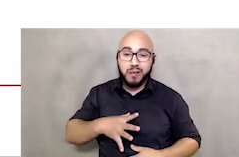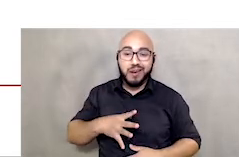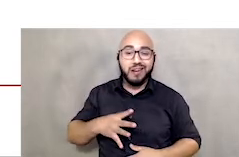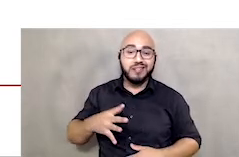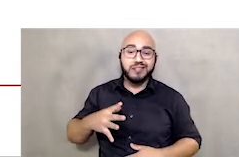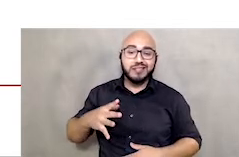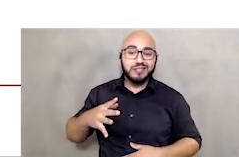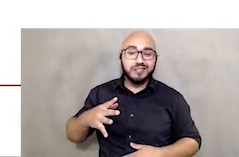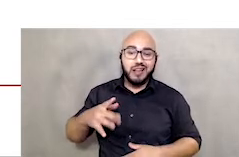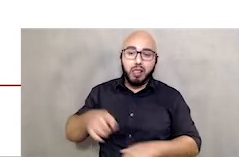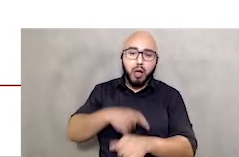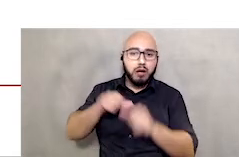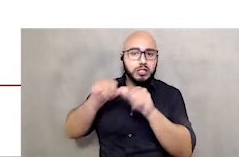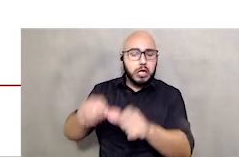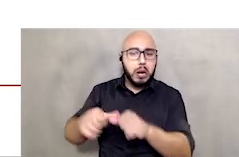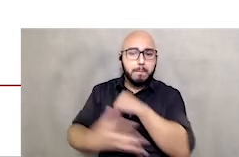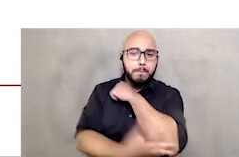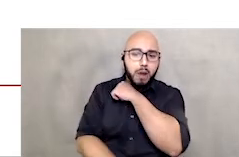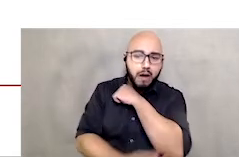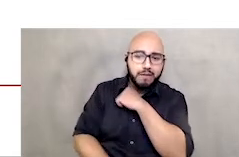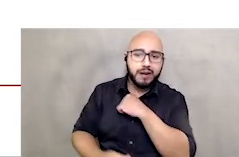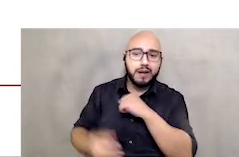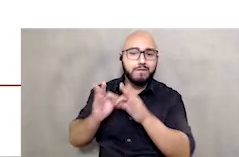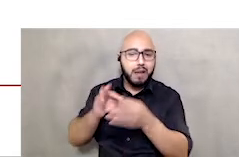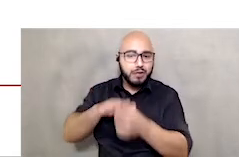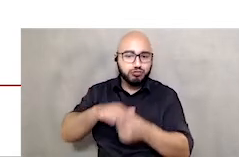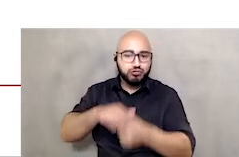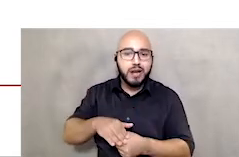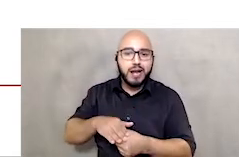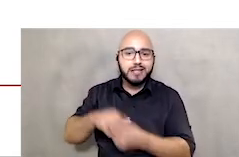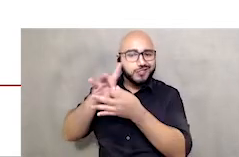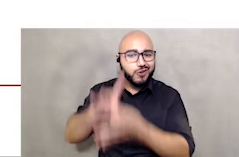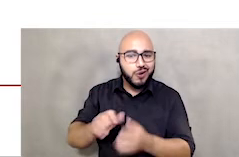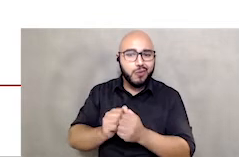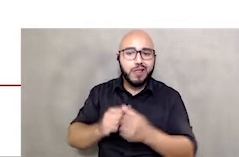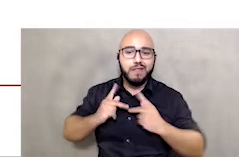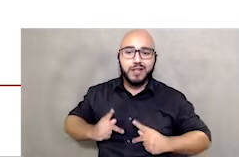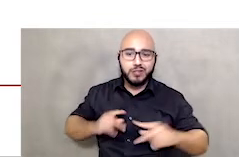less physical mobility and cognitive functioning at older ages.